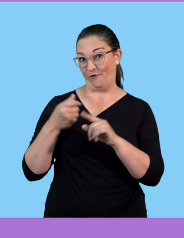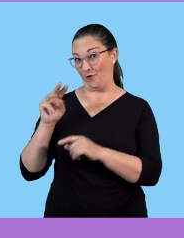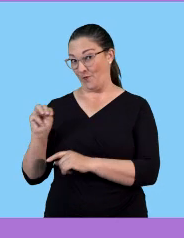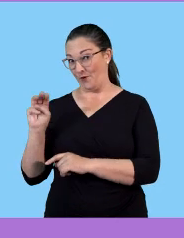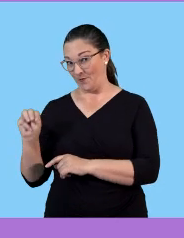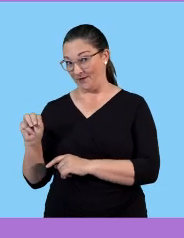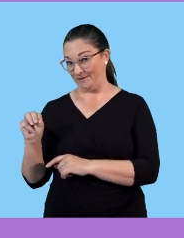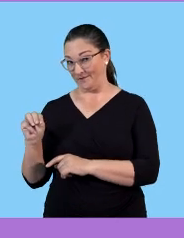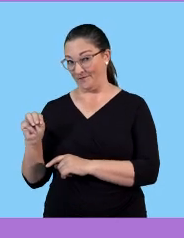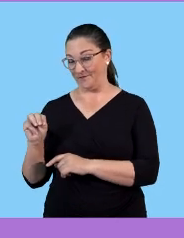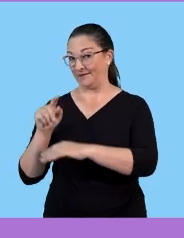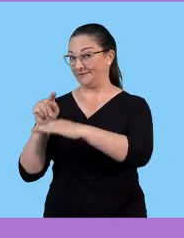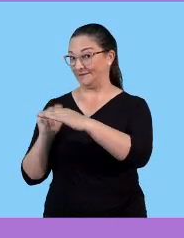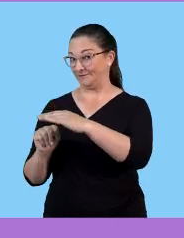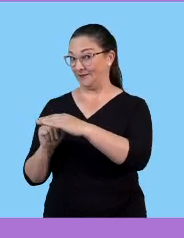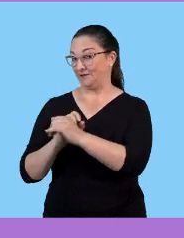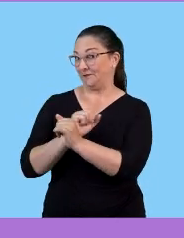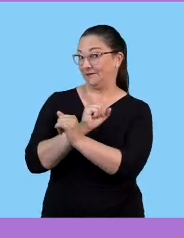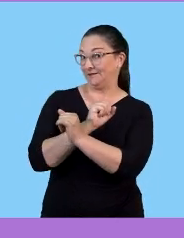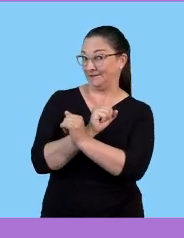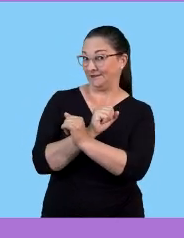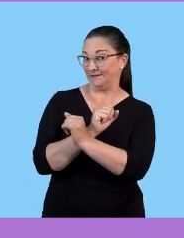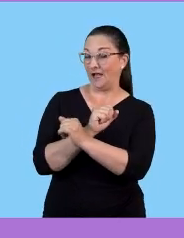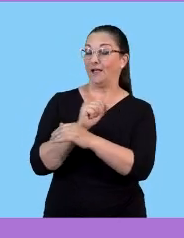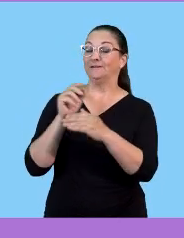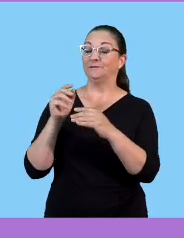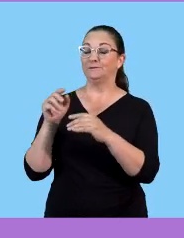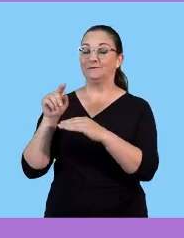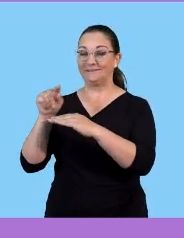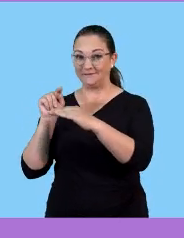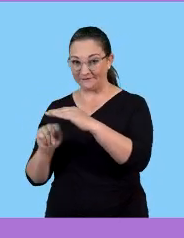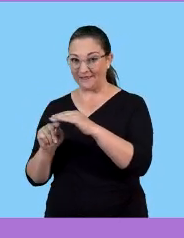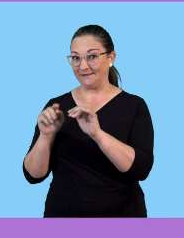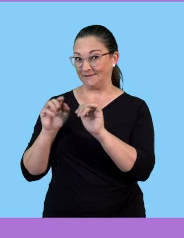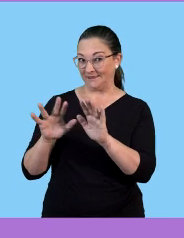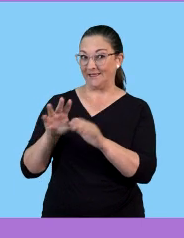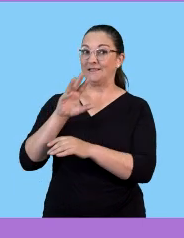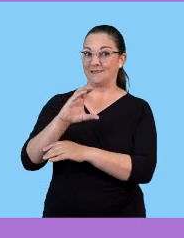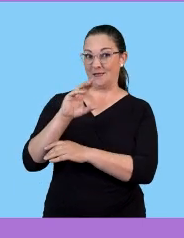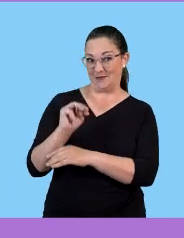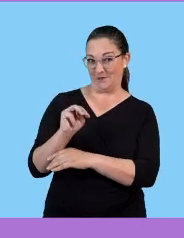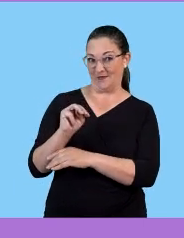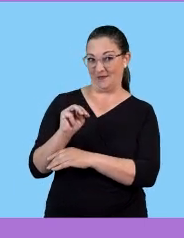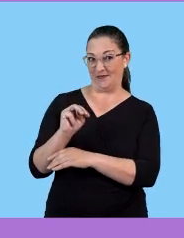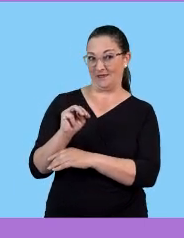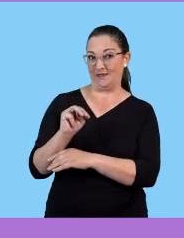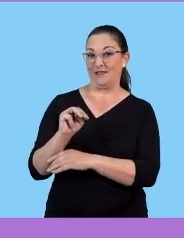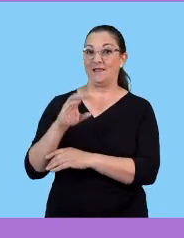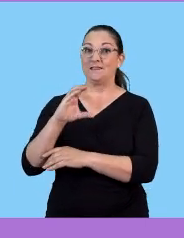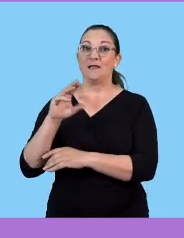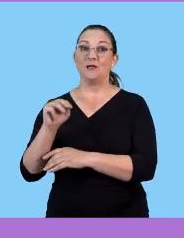millimeters divided by 10 to get to centimeters. Centimeters, what must I